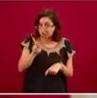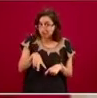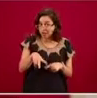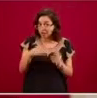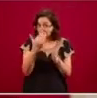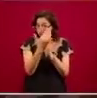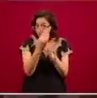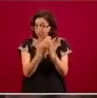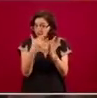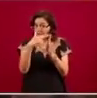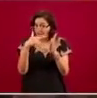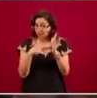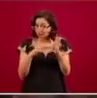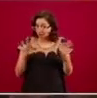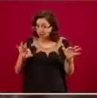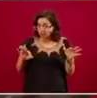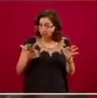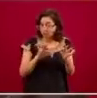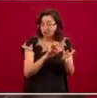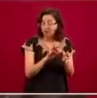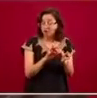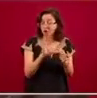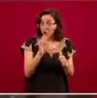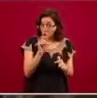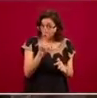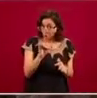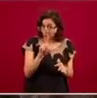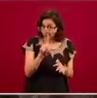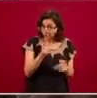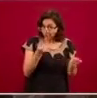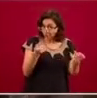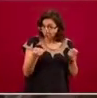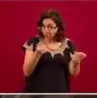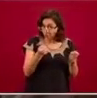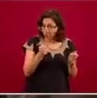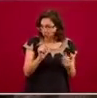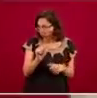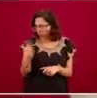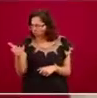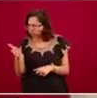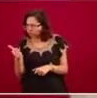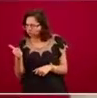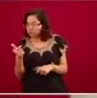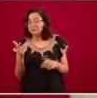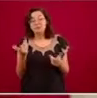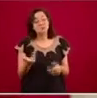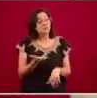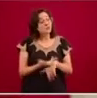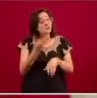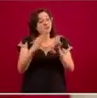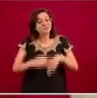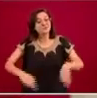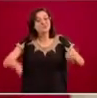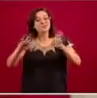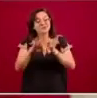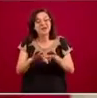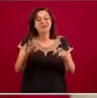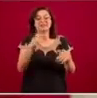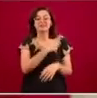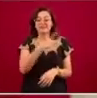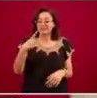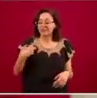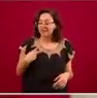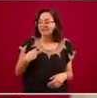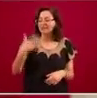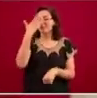supplies corresponds with the technical guide of control for infectious disease. This is very important. We have explained